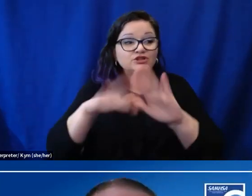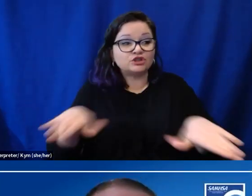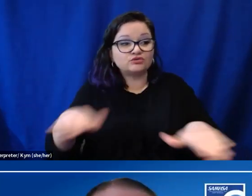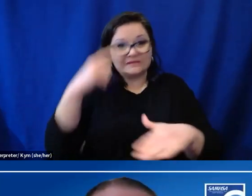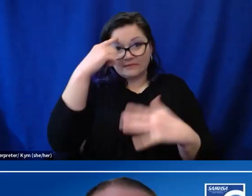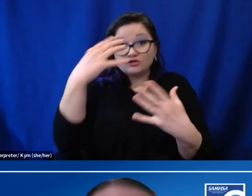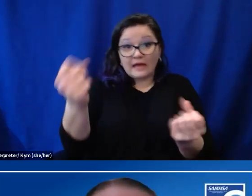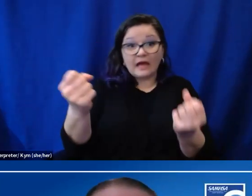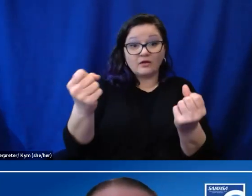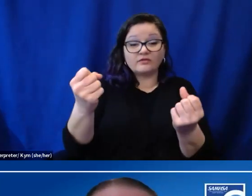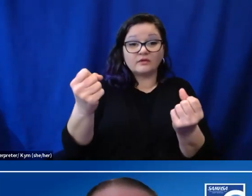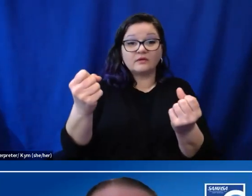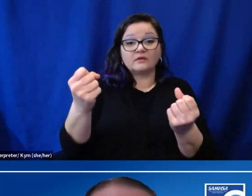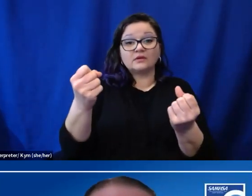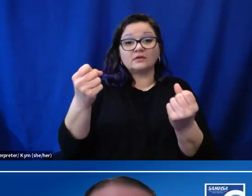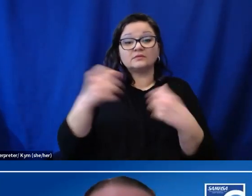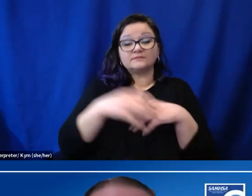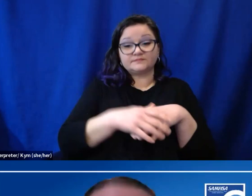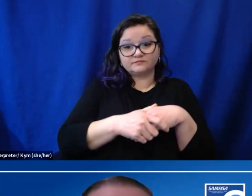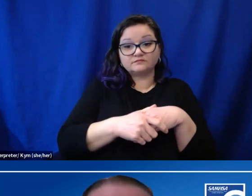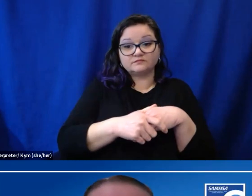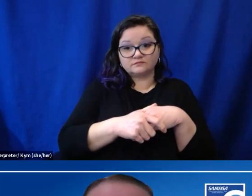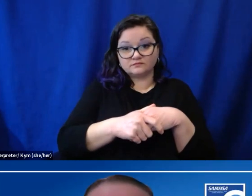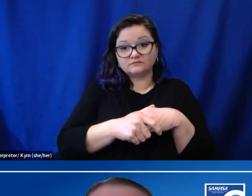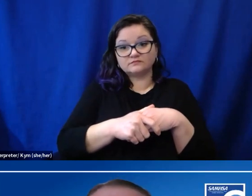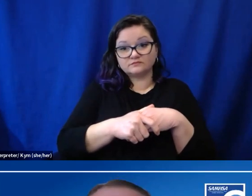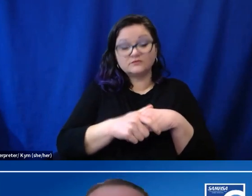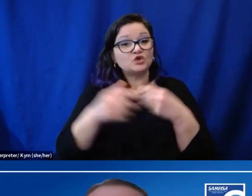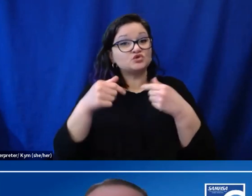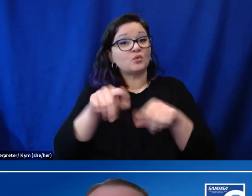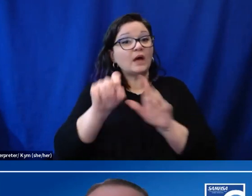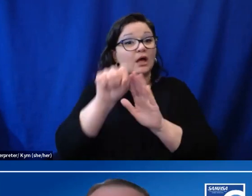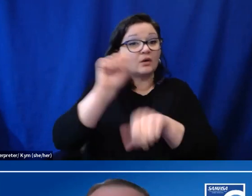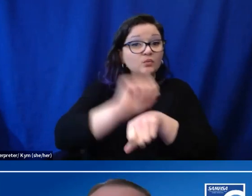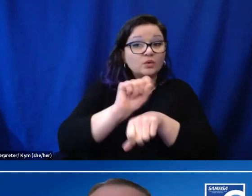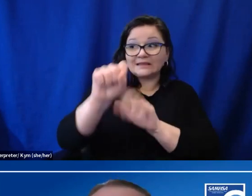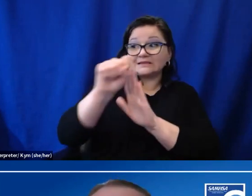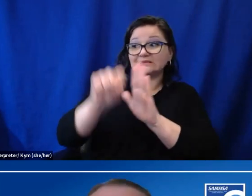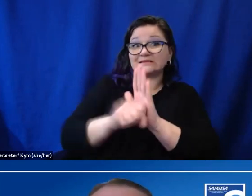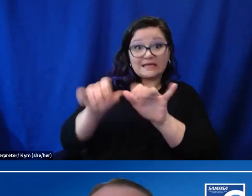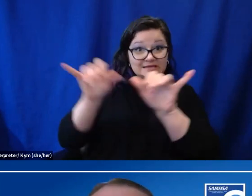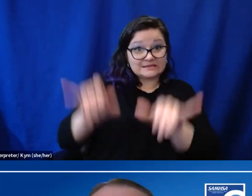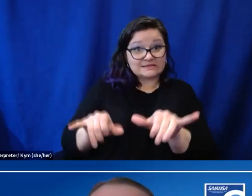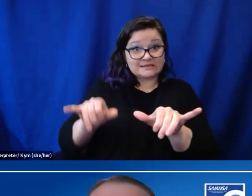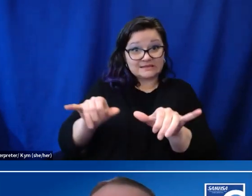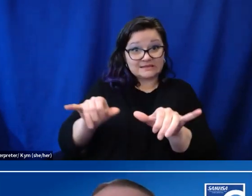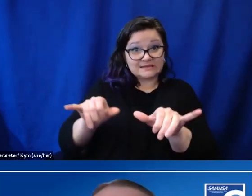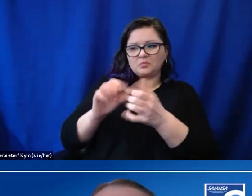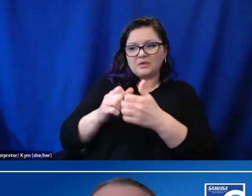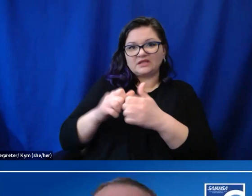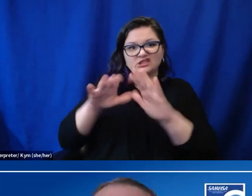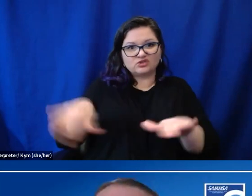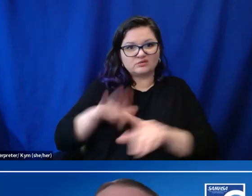And while working in the state system around children's mental health,